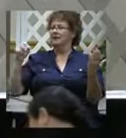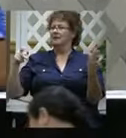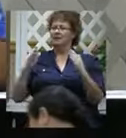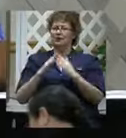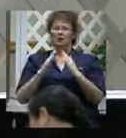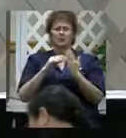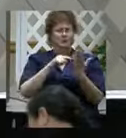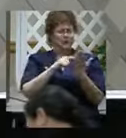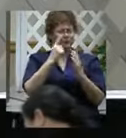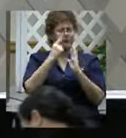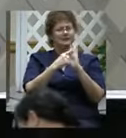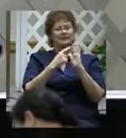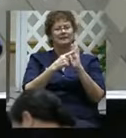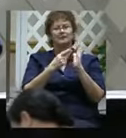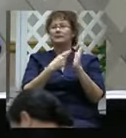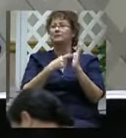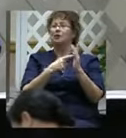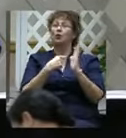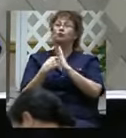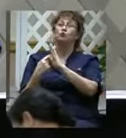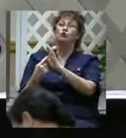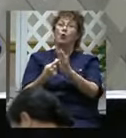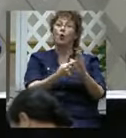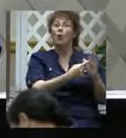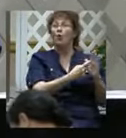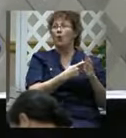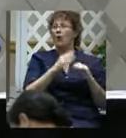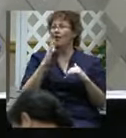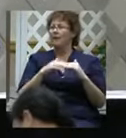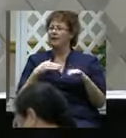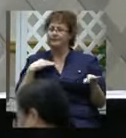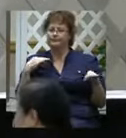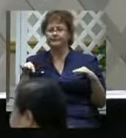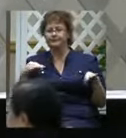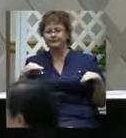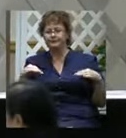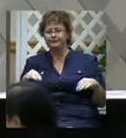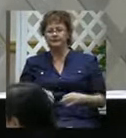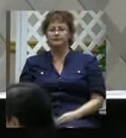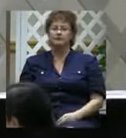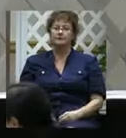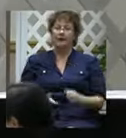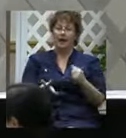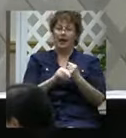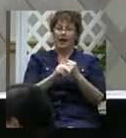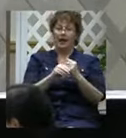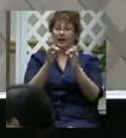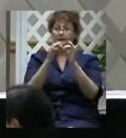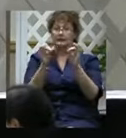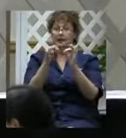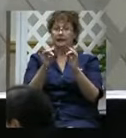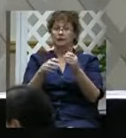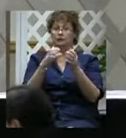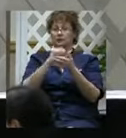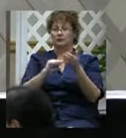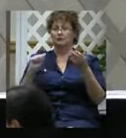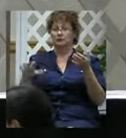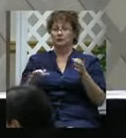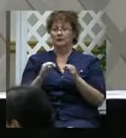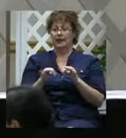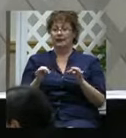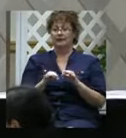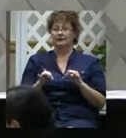couple of examples, because sometimes that's better to show the example than for me trying to explain. Basically, it's either adding text or subtracting text to a